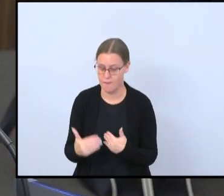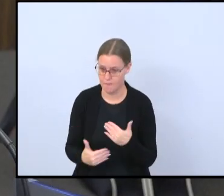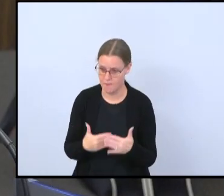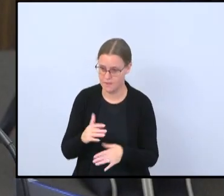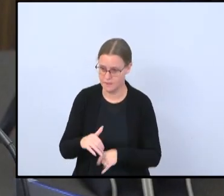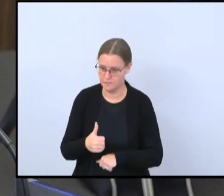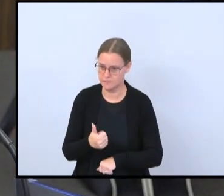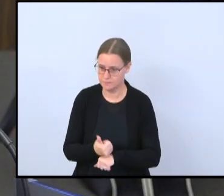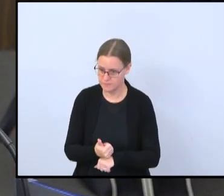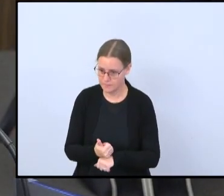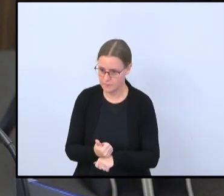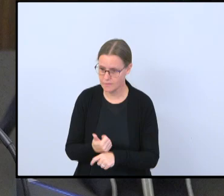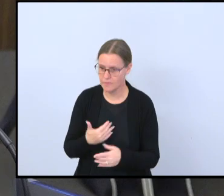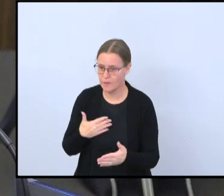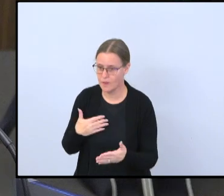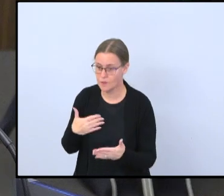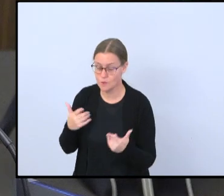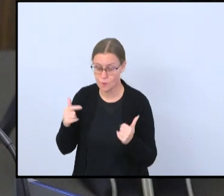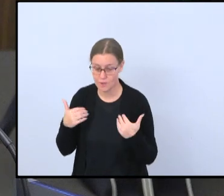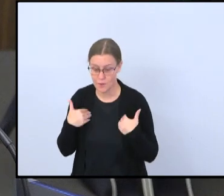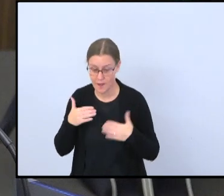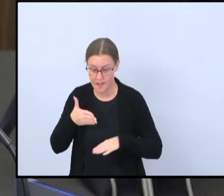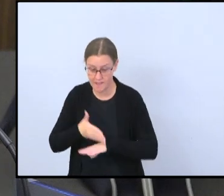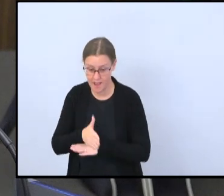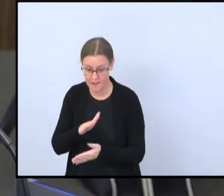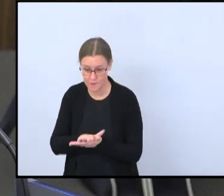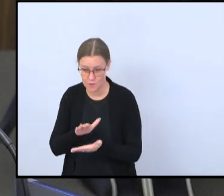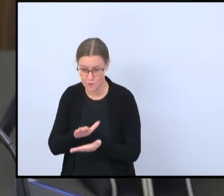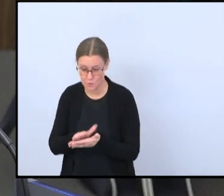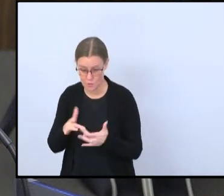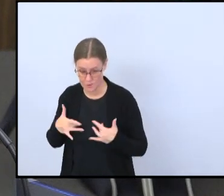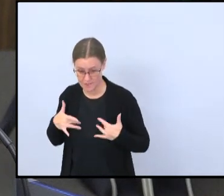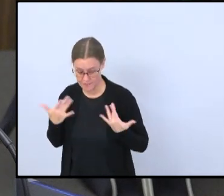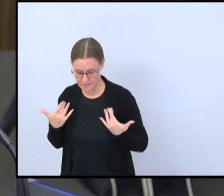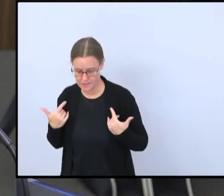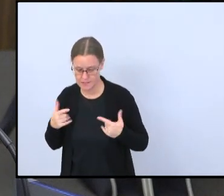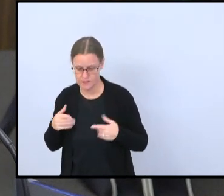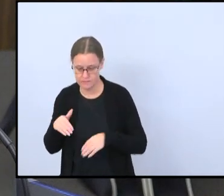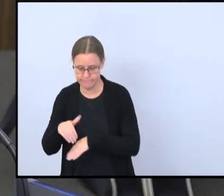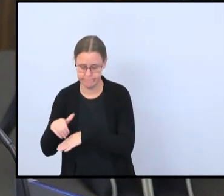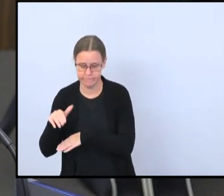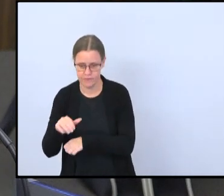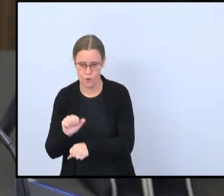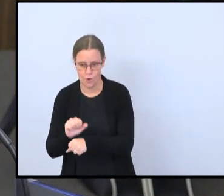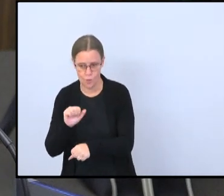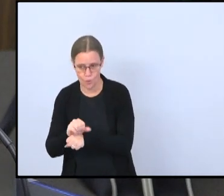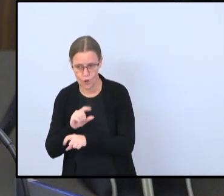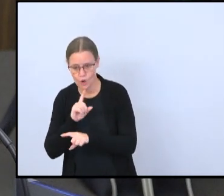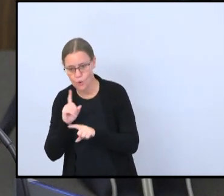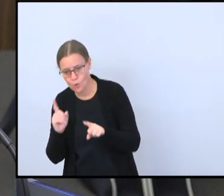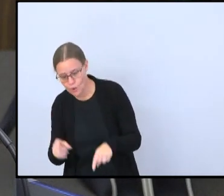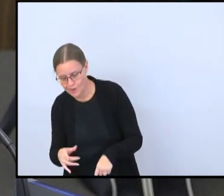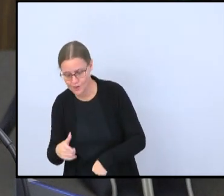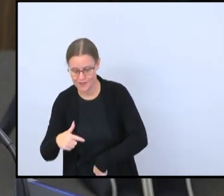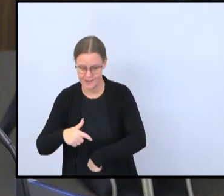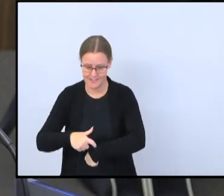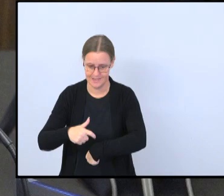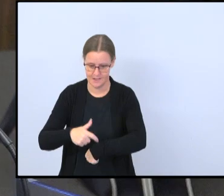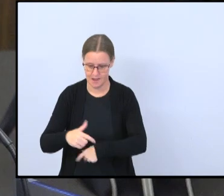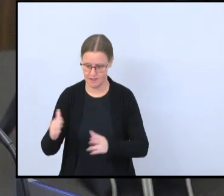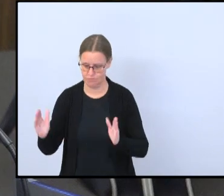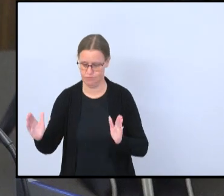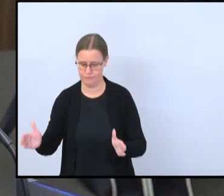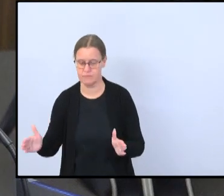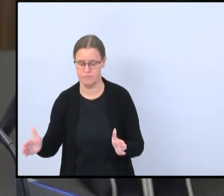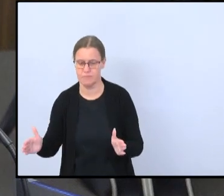place. So whenever they're having after-school events, they send in a work order with the event, with the time frames that they want the HVAC to